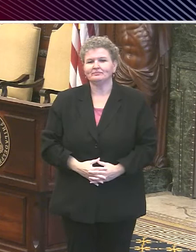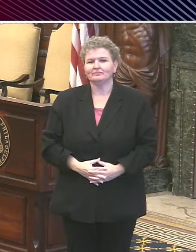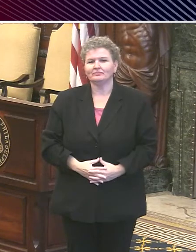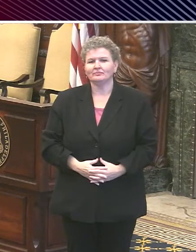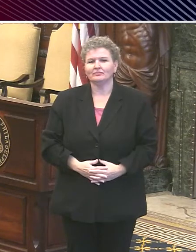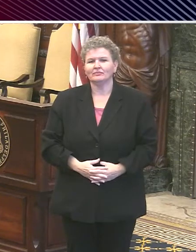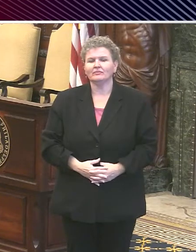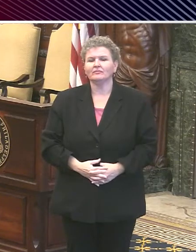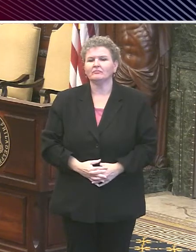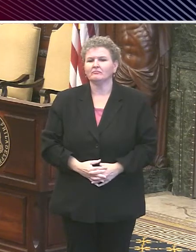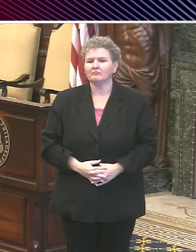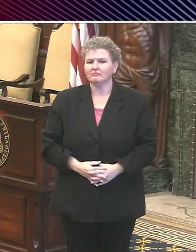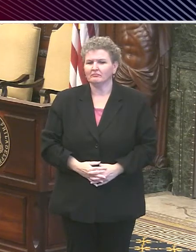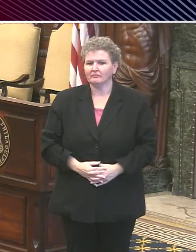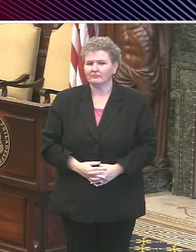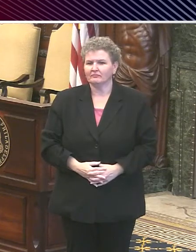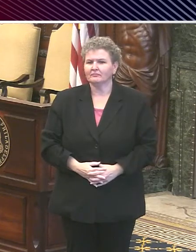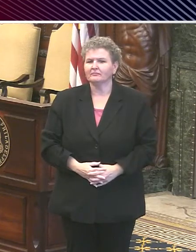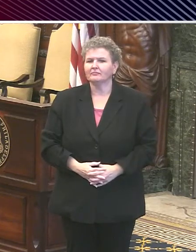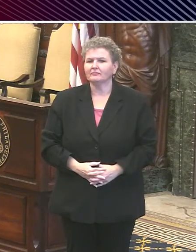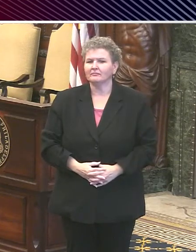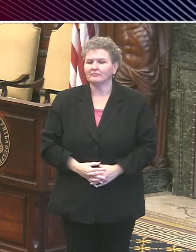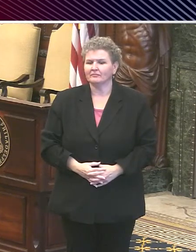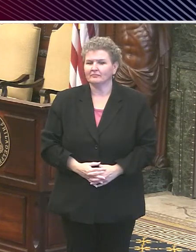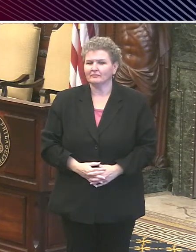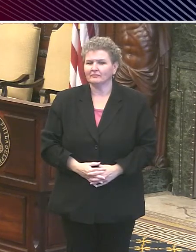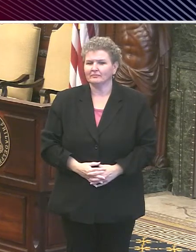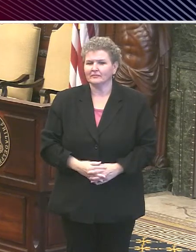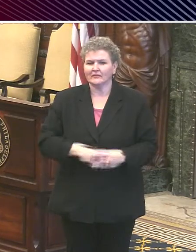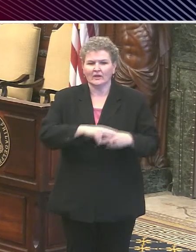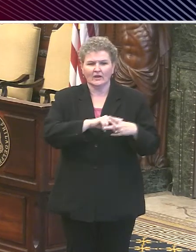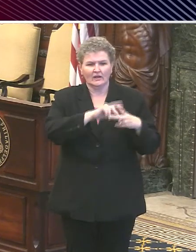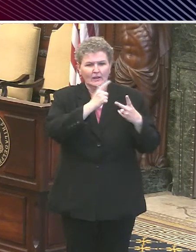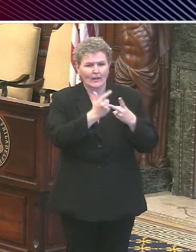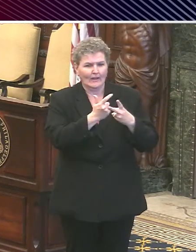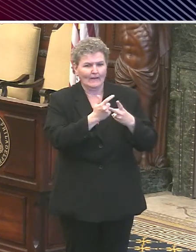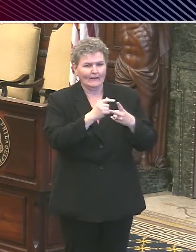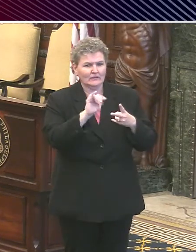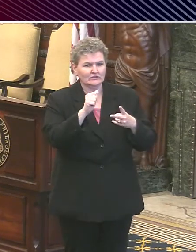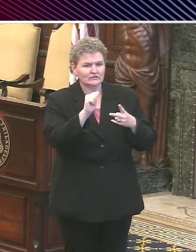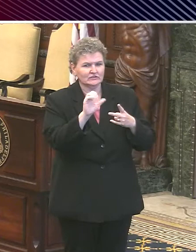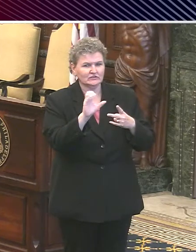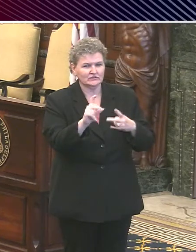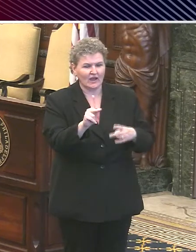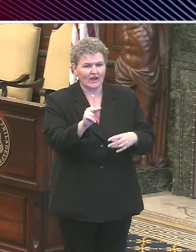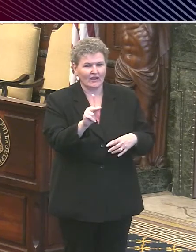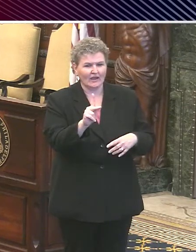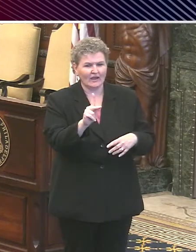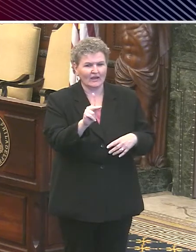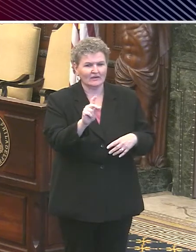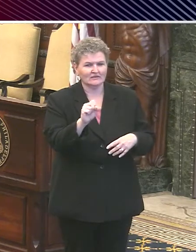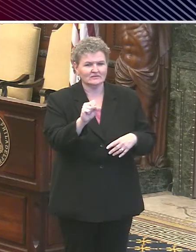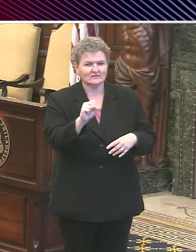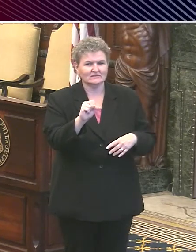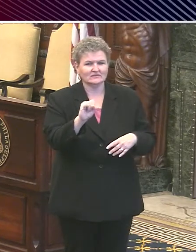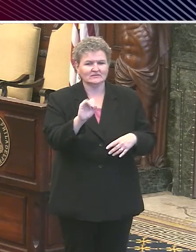Okay, thanks, Mitch. We're going to go now to Jad Sleeman with WHYY. Is your question on